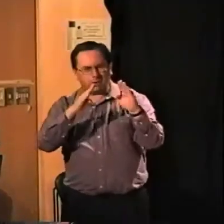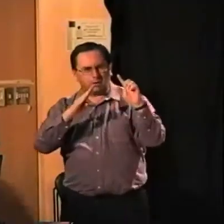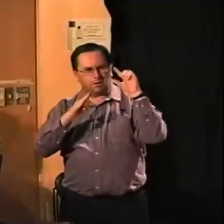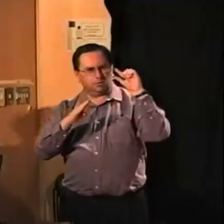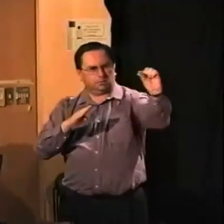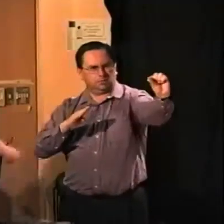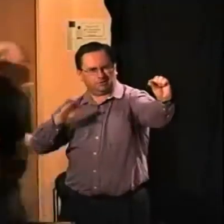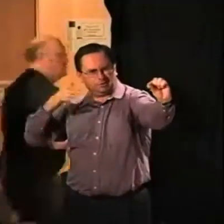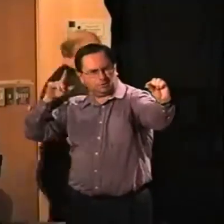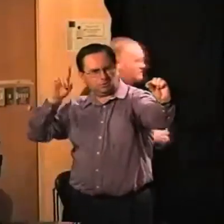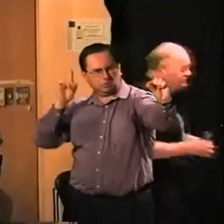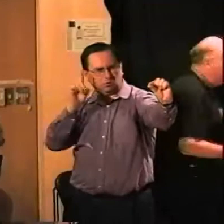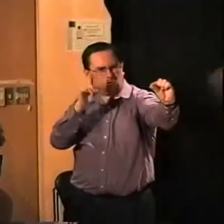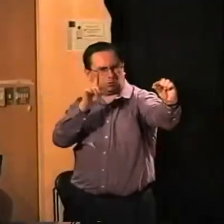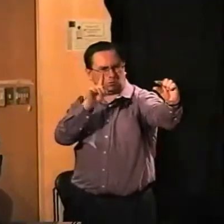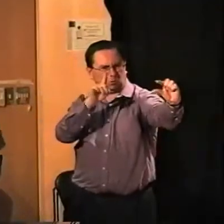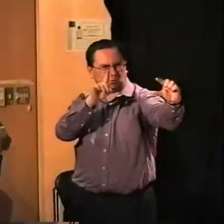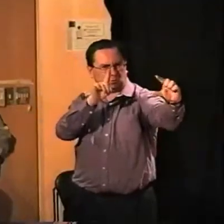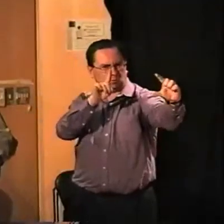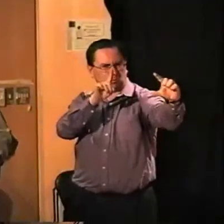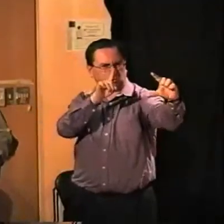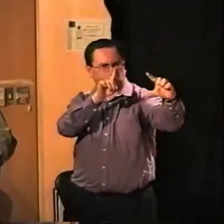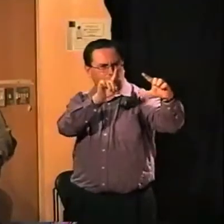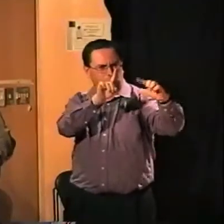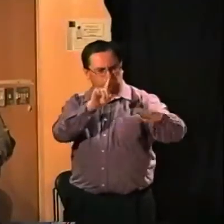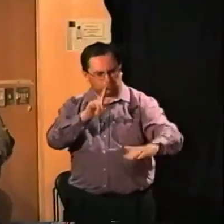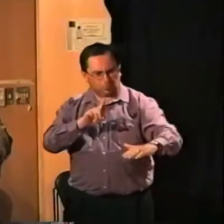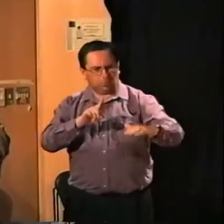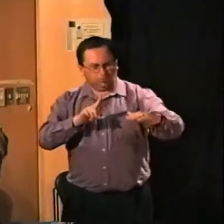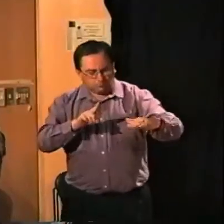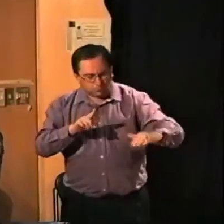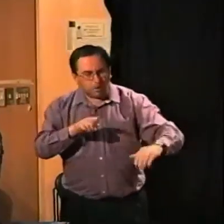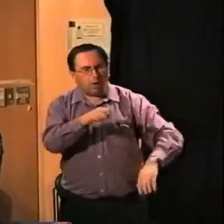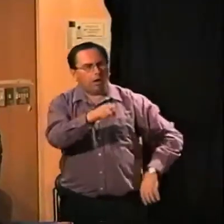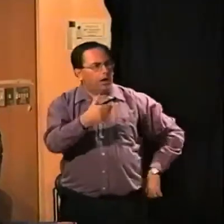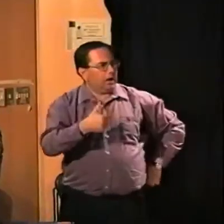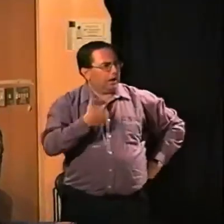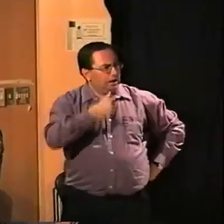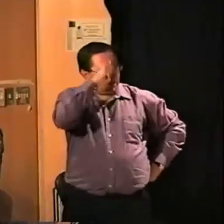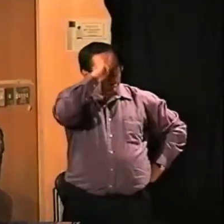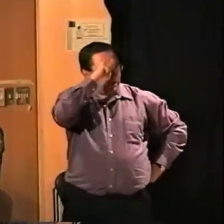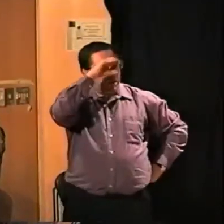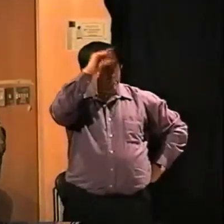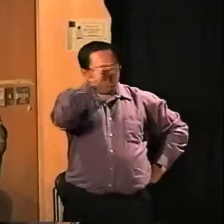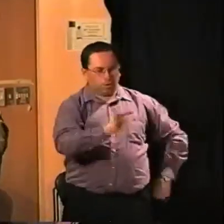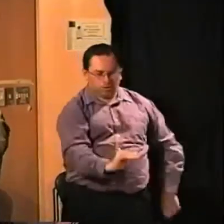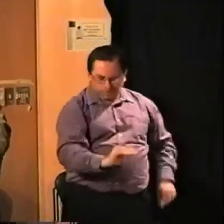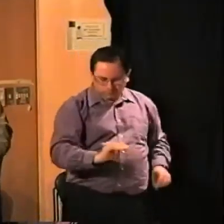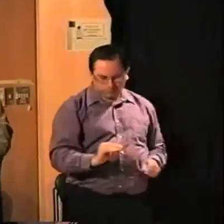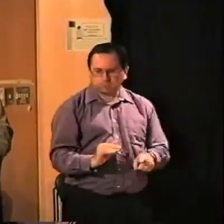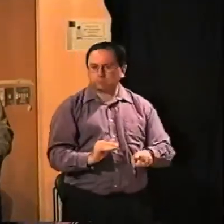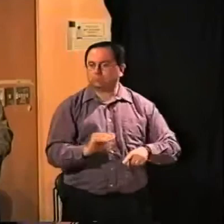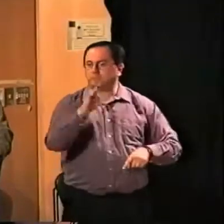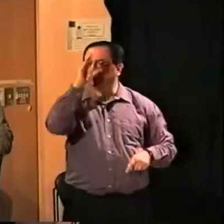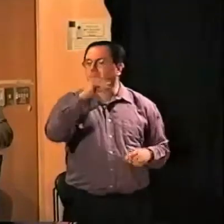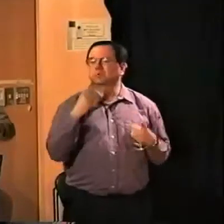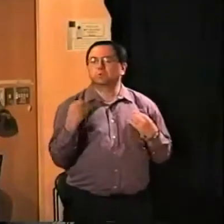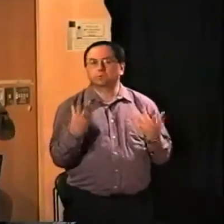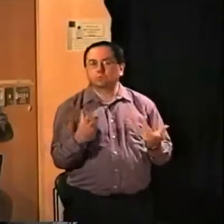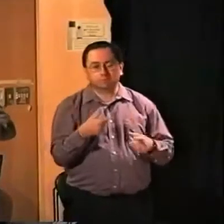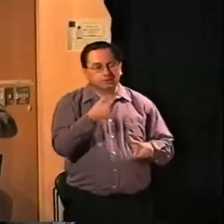decides to explore a little bit. And so as he gets further down the beach, he realizes it's a young boy. And what's the young boy doing?